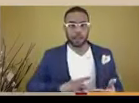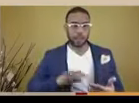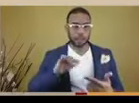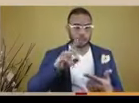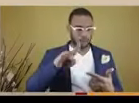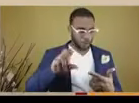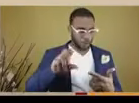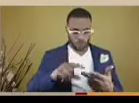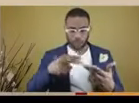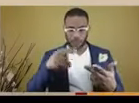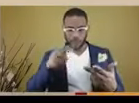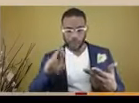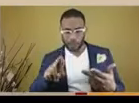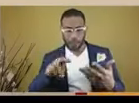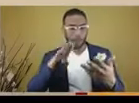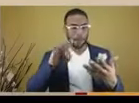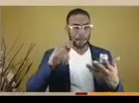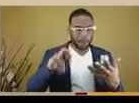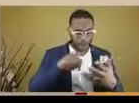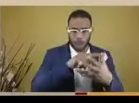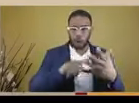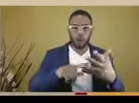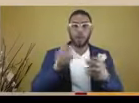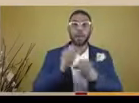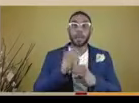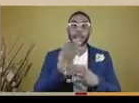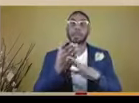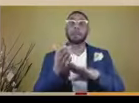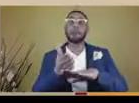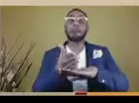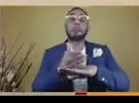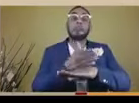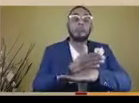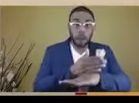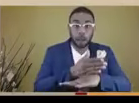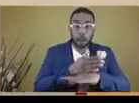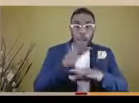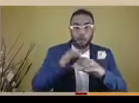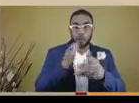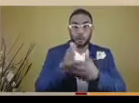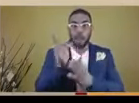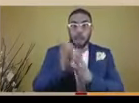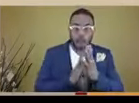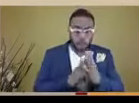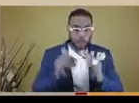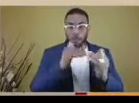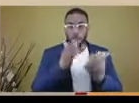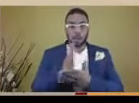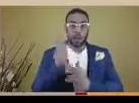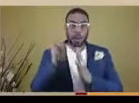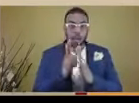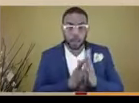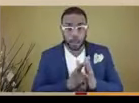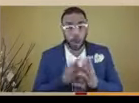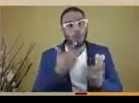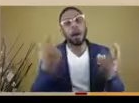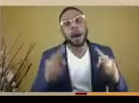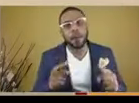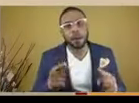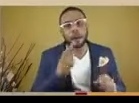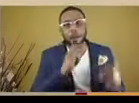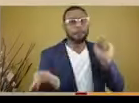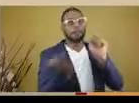Lou Hamer, Ella Baker, we made some progress, got Voting Rights Act, got Civil Rights Act. What happened?